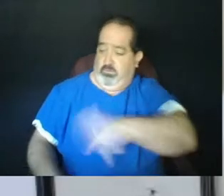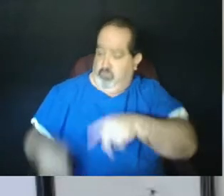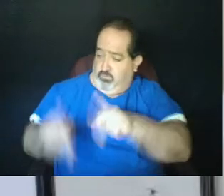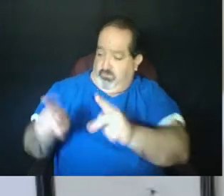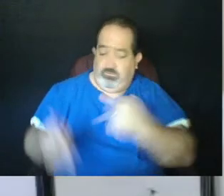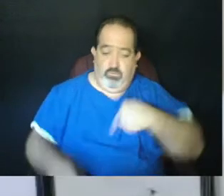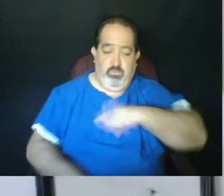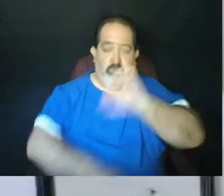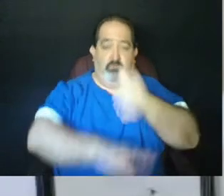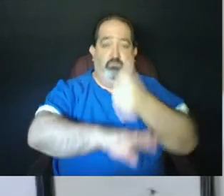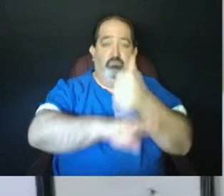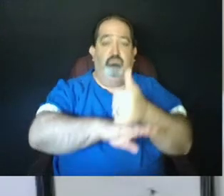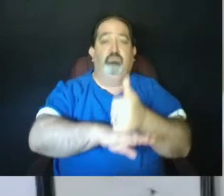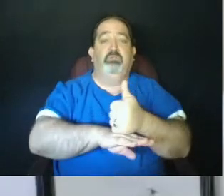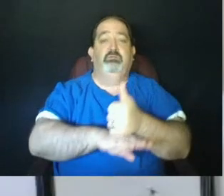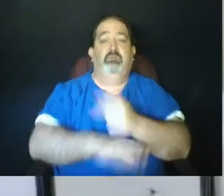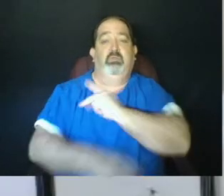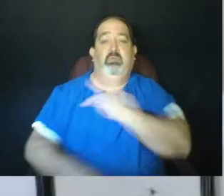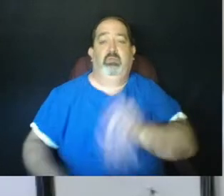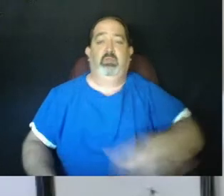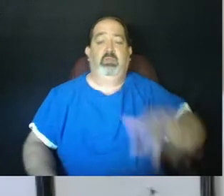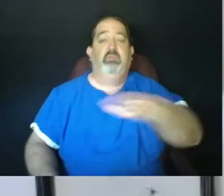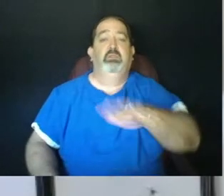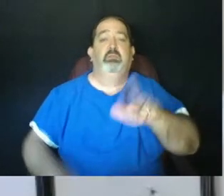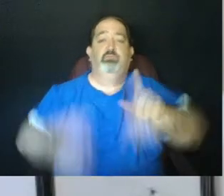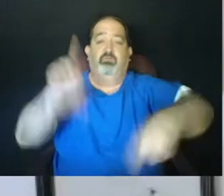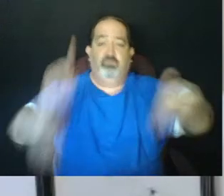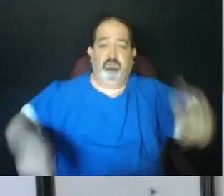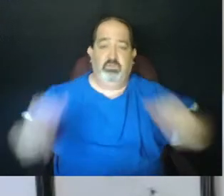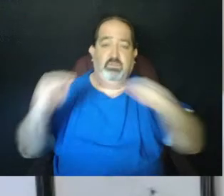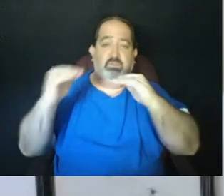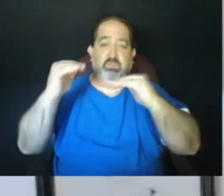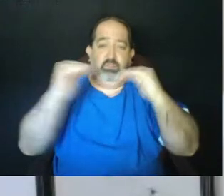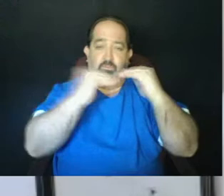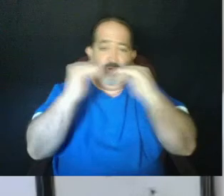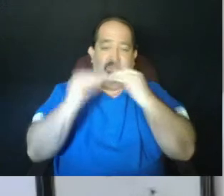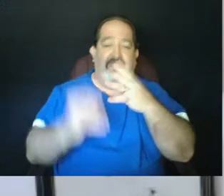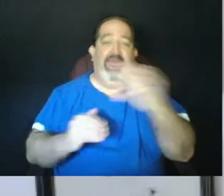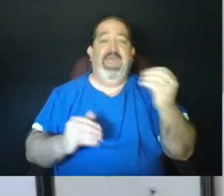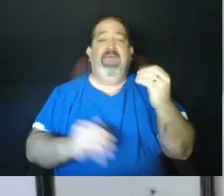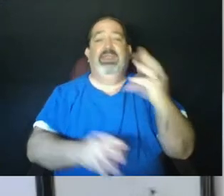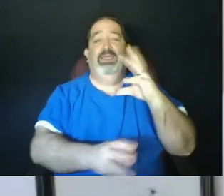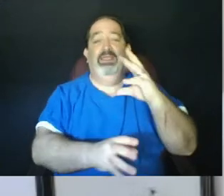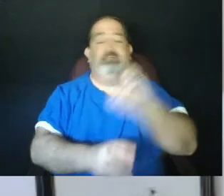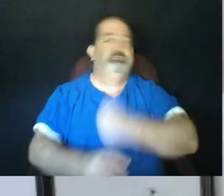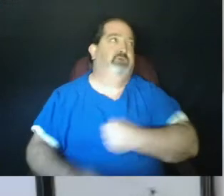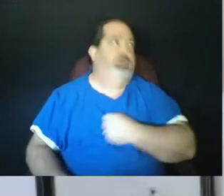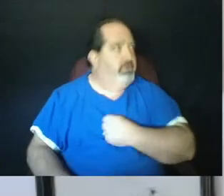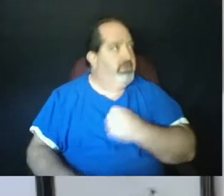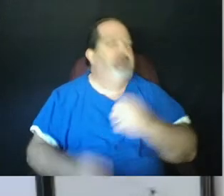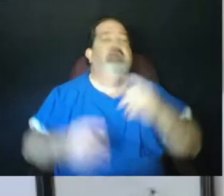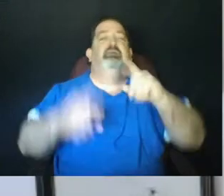we have created a Kingdom Diversity, Equality, and